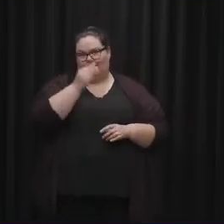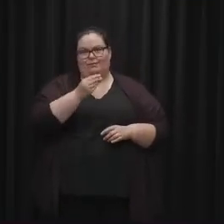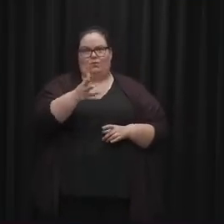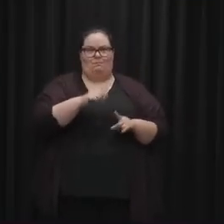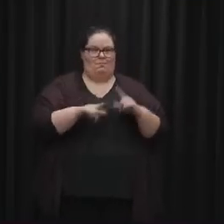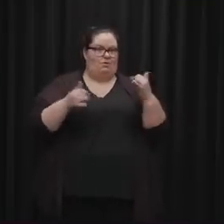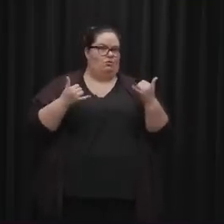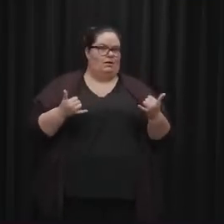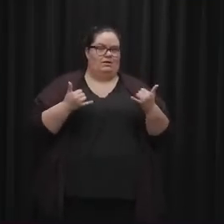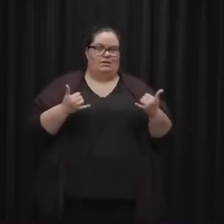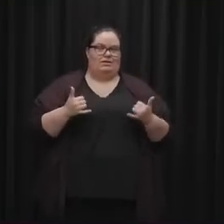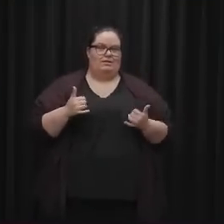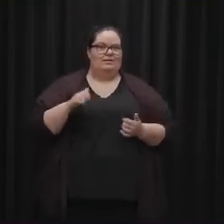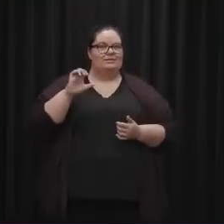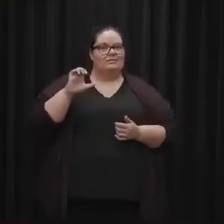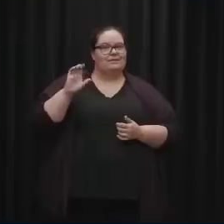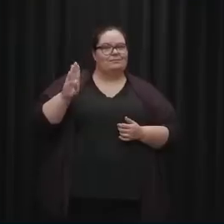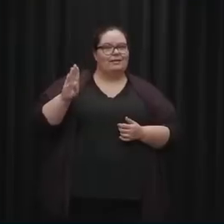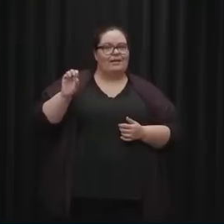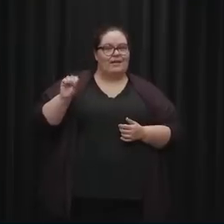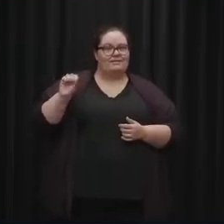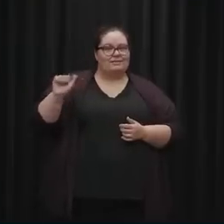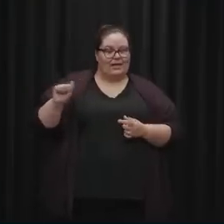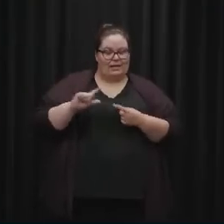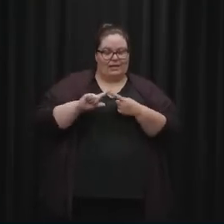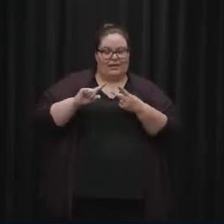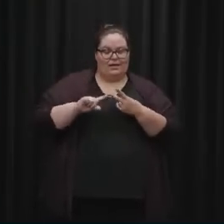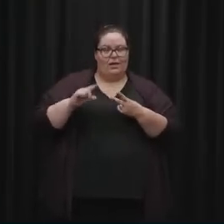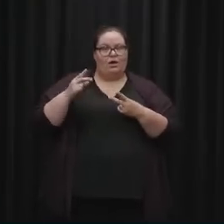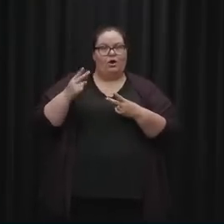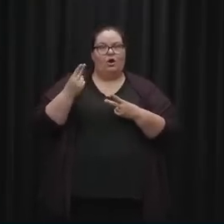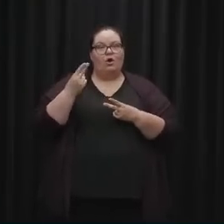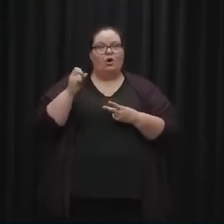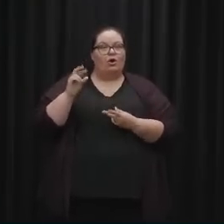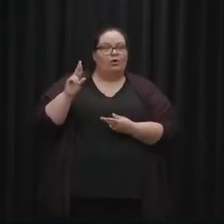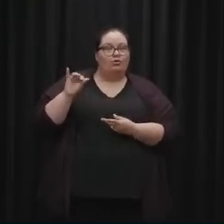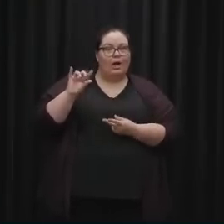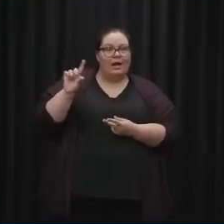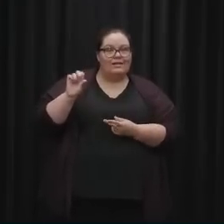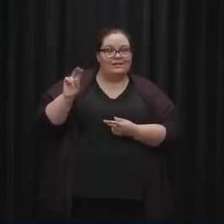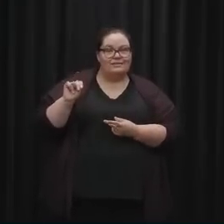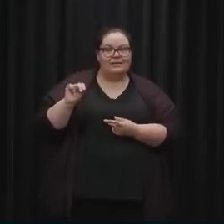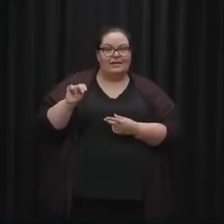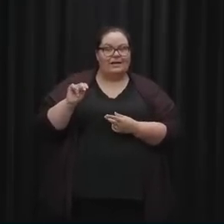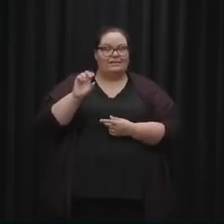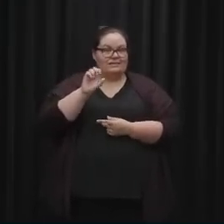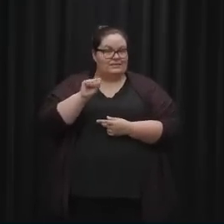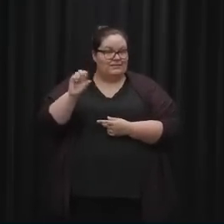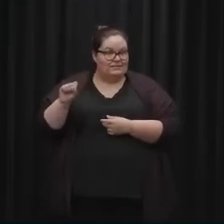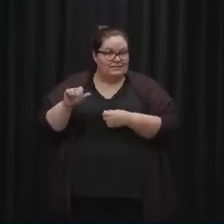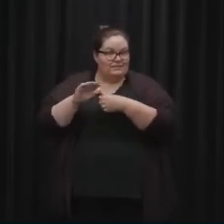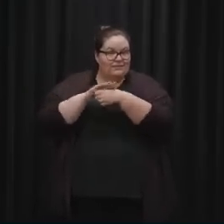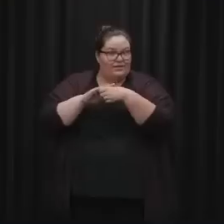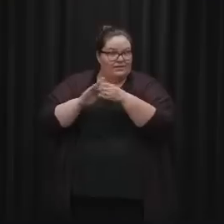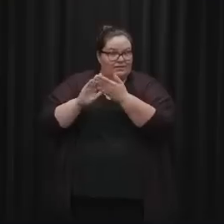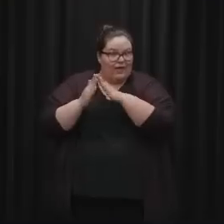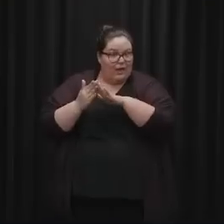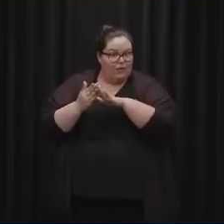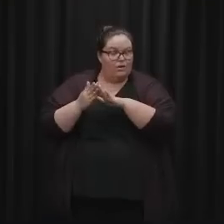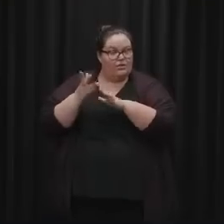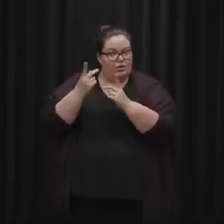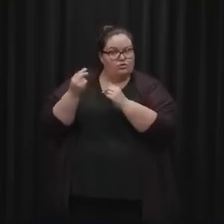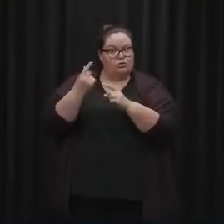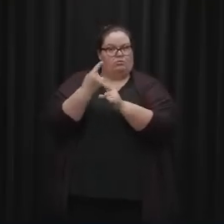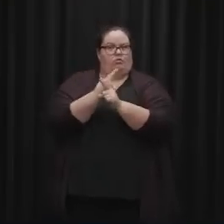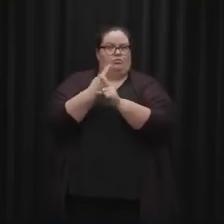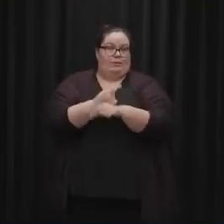But at this point in time, CBSA and Horizon and the town of St. Stephen are also working together to make sure that what needs to be done is being